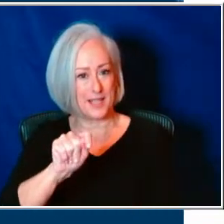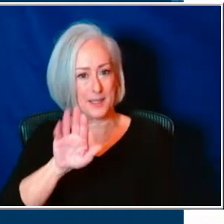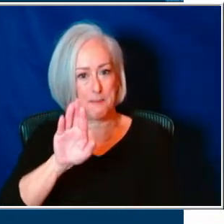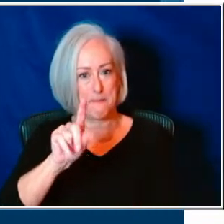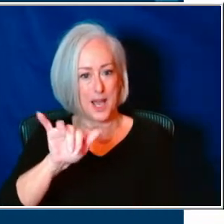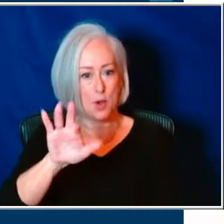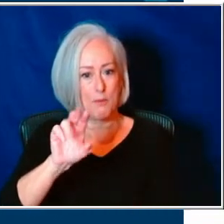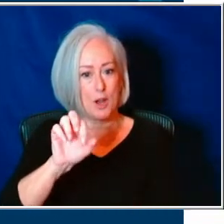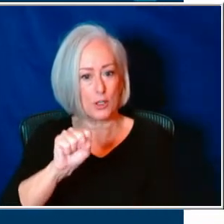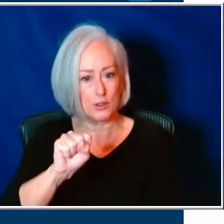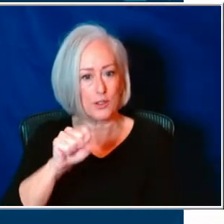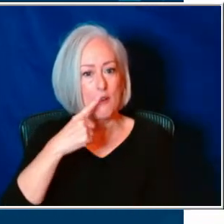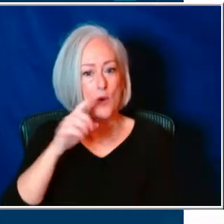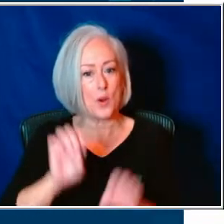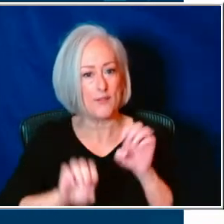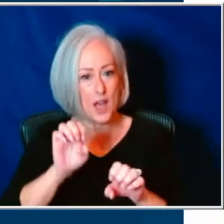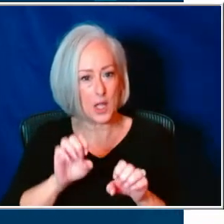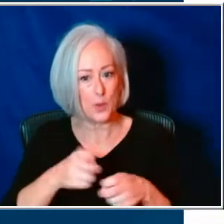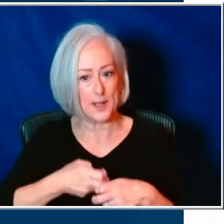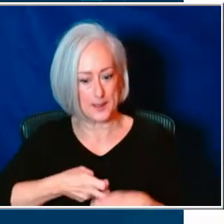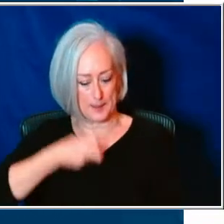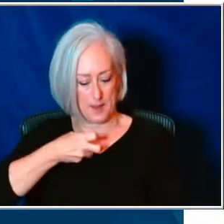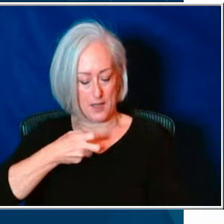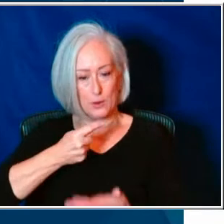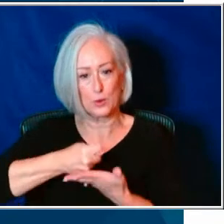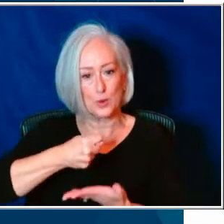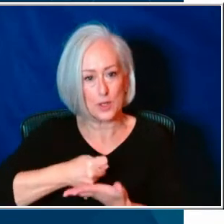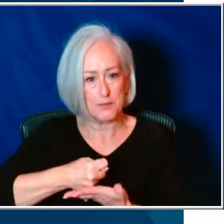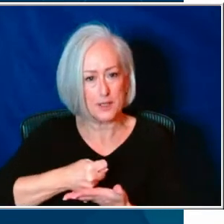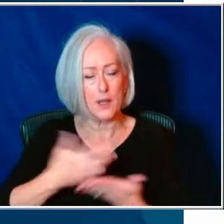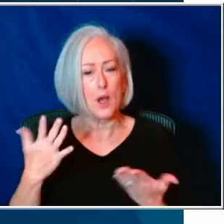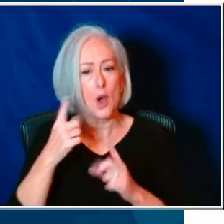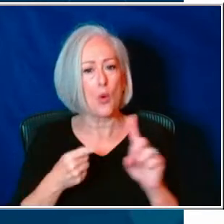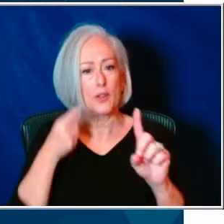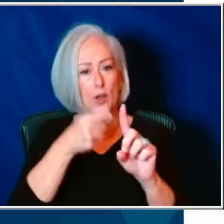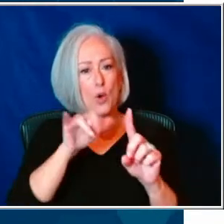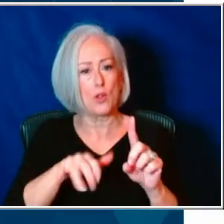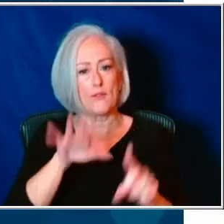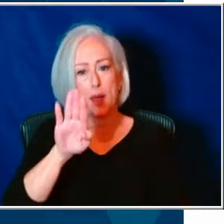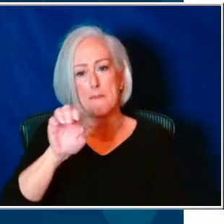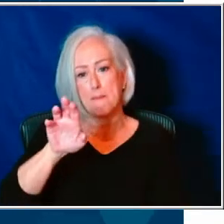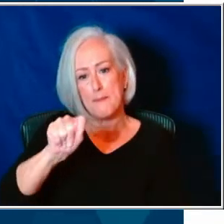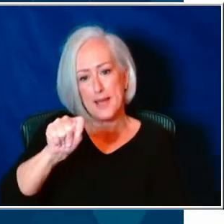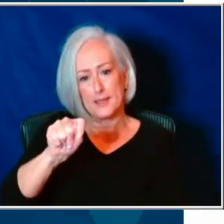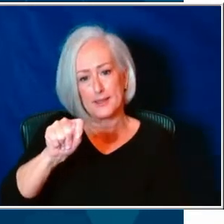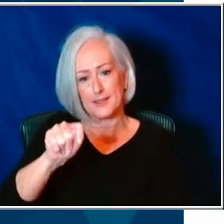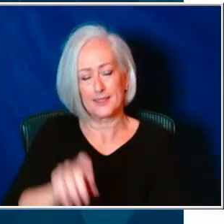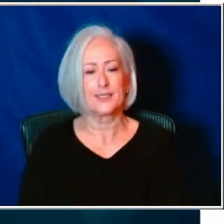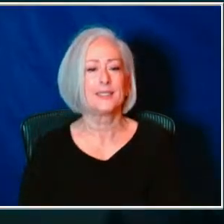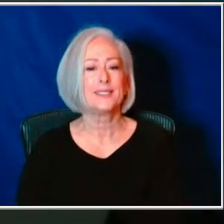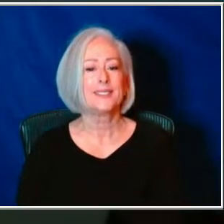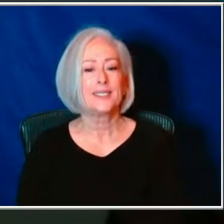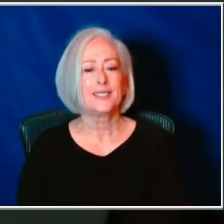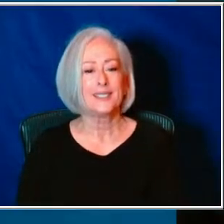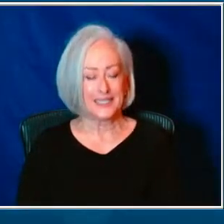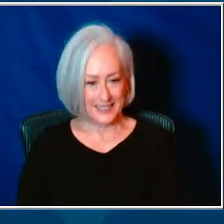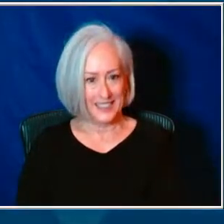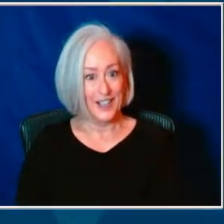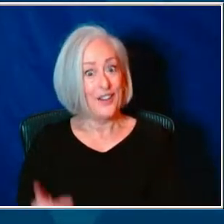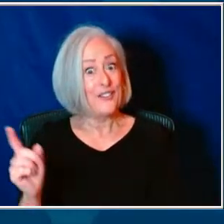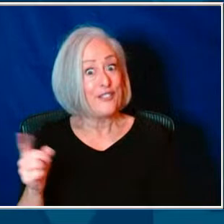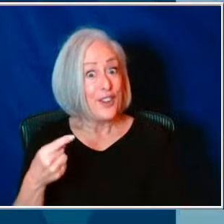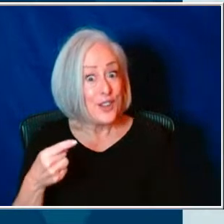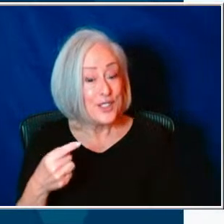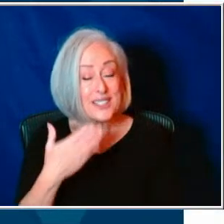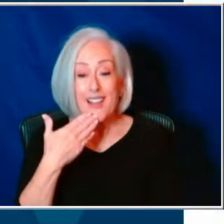Evaluating Spine Treatments. What is the main goal of the BEST study? Well, first and foremost, Dr. Stites, I want to say thank you for having me